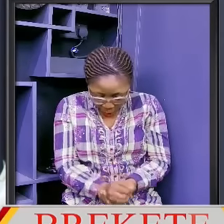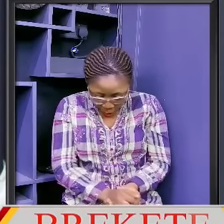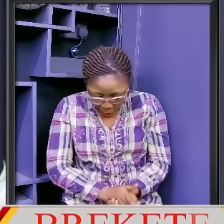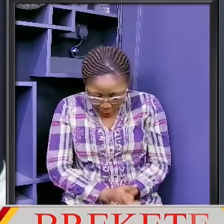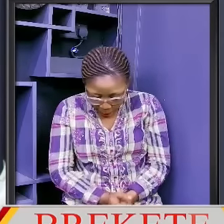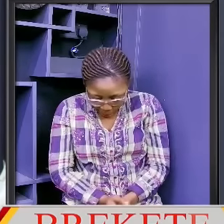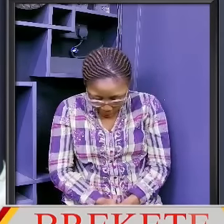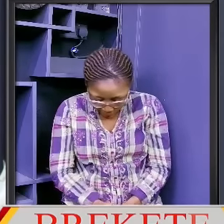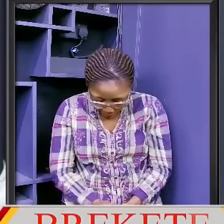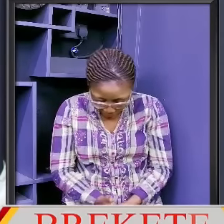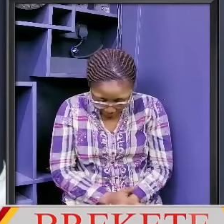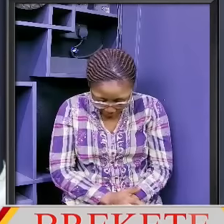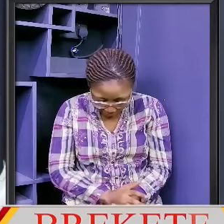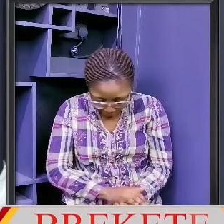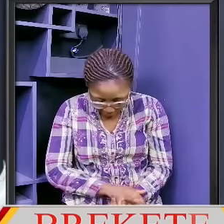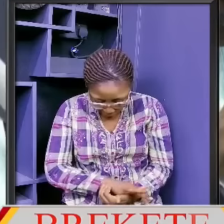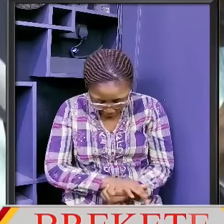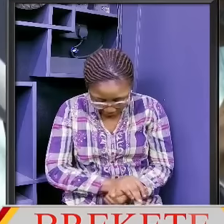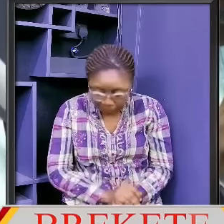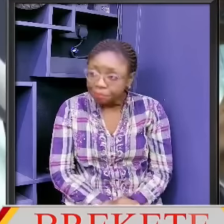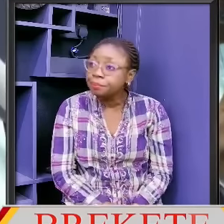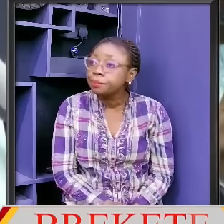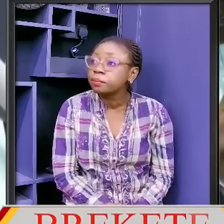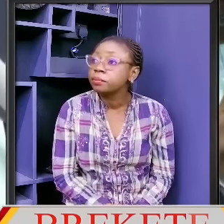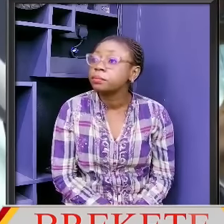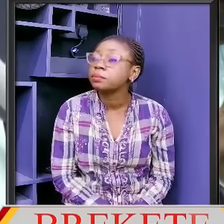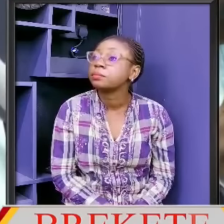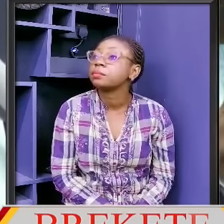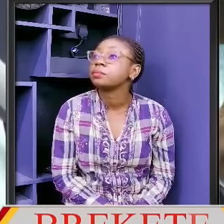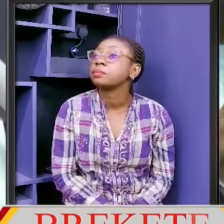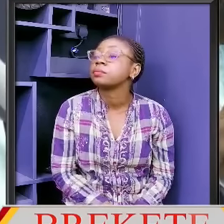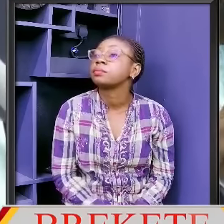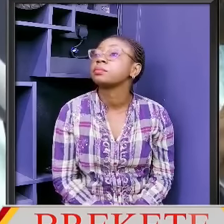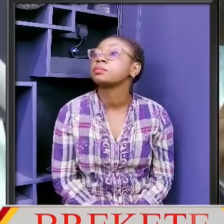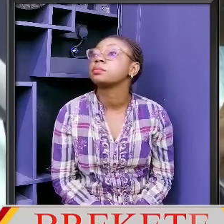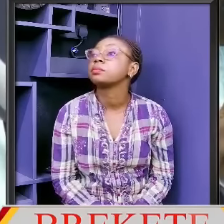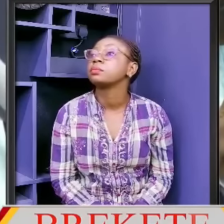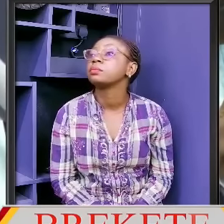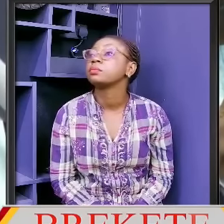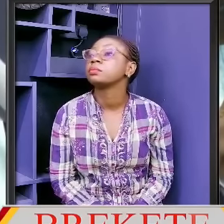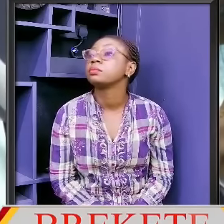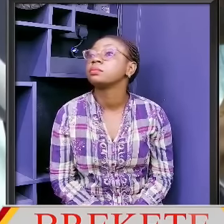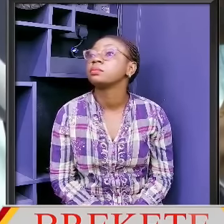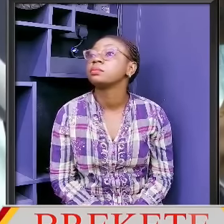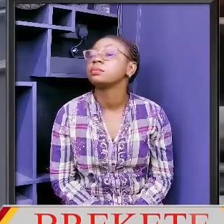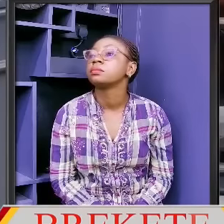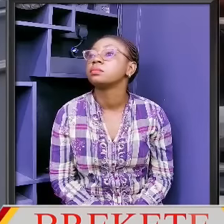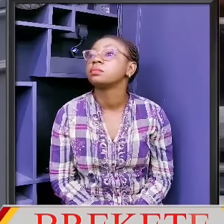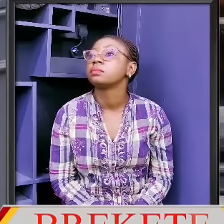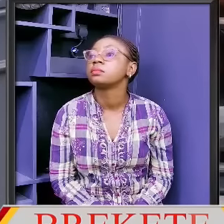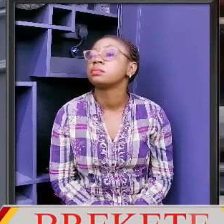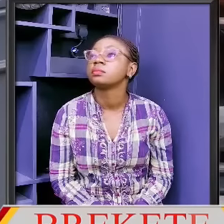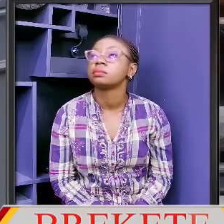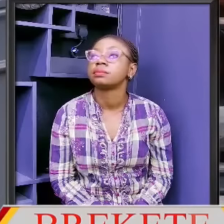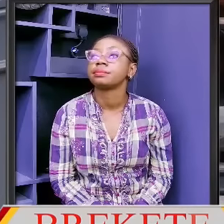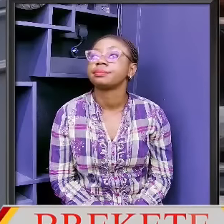wadda wani ya zalunce ta shanunta guda bakwai. Guda bakwai